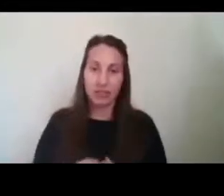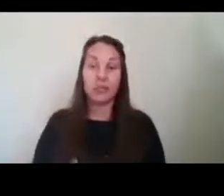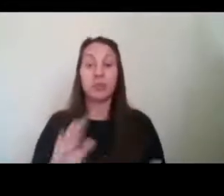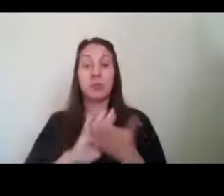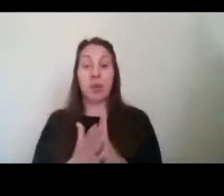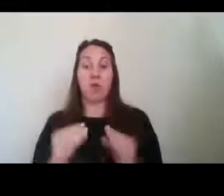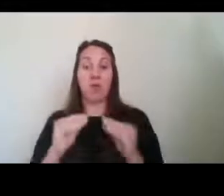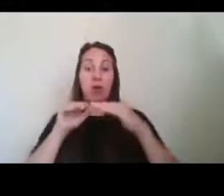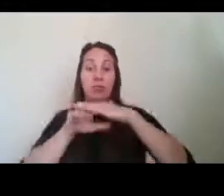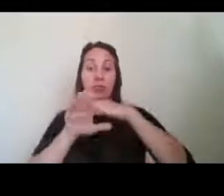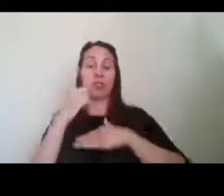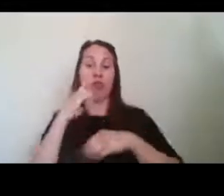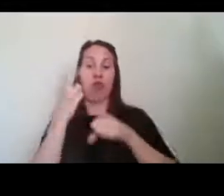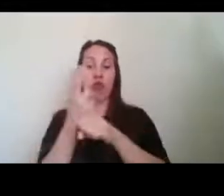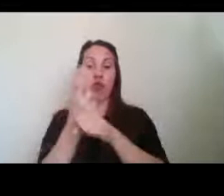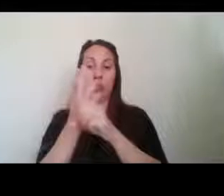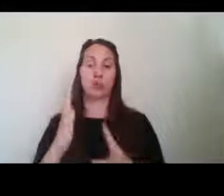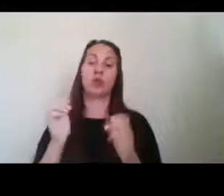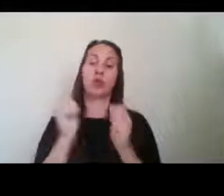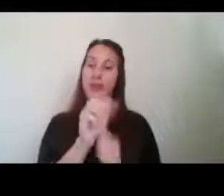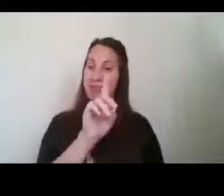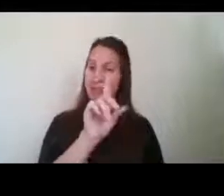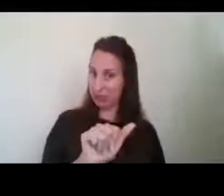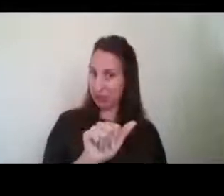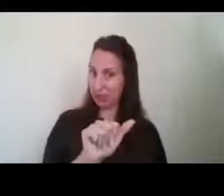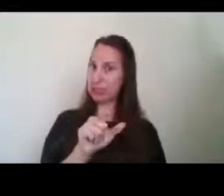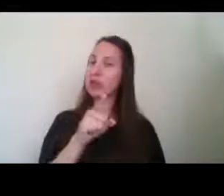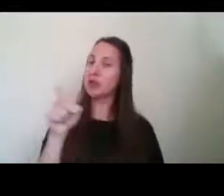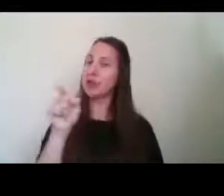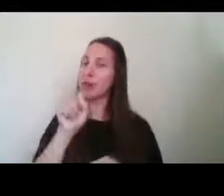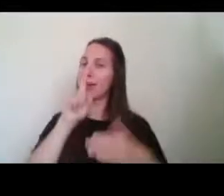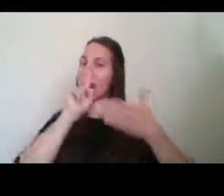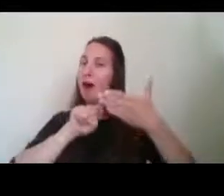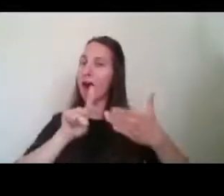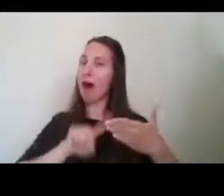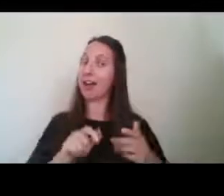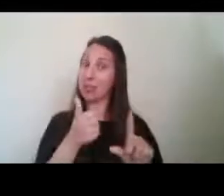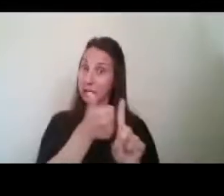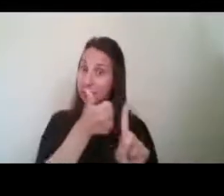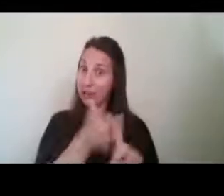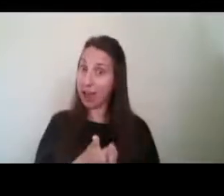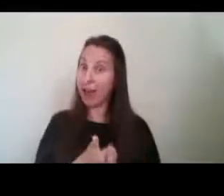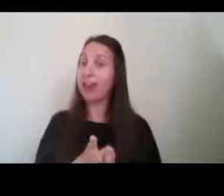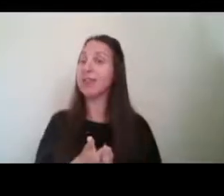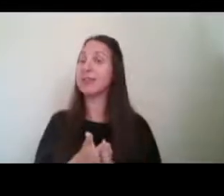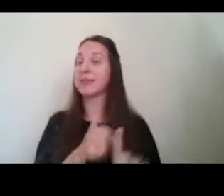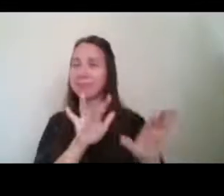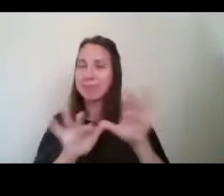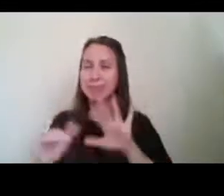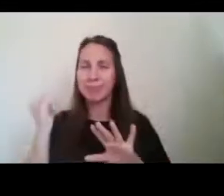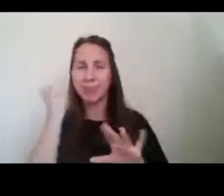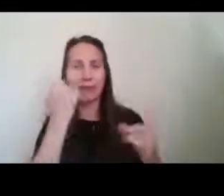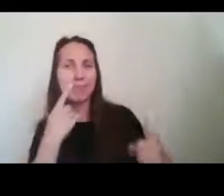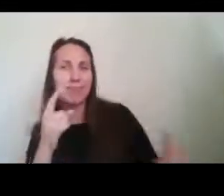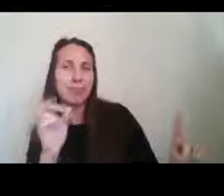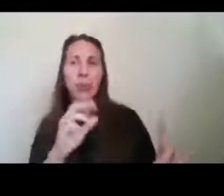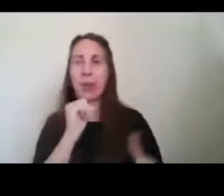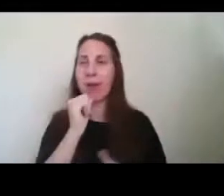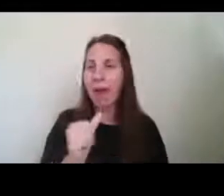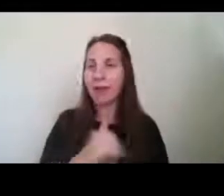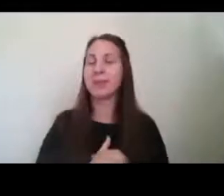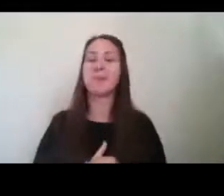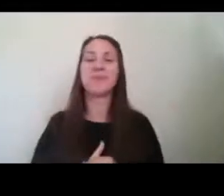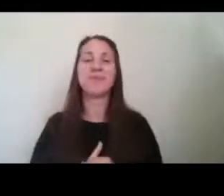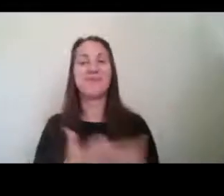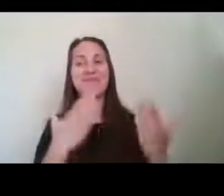And beyond auditing it by yourself, definitely engage the feedback of other users with disabilities and any other stakeholders. Thank